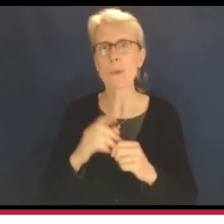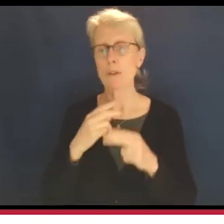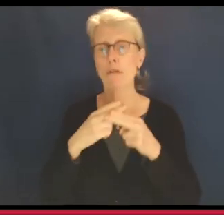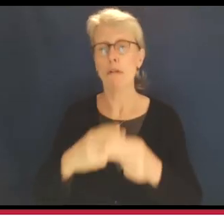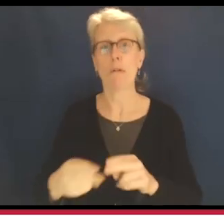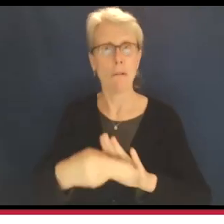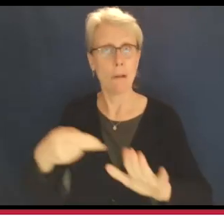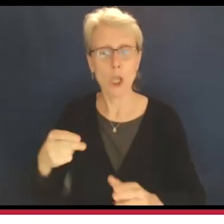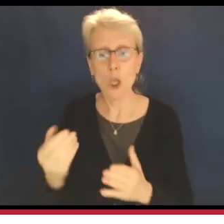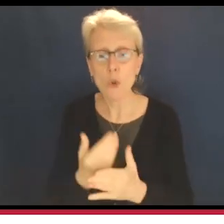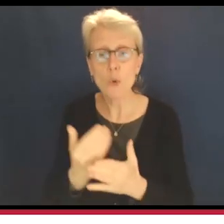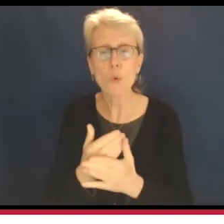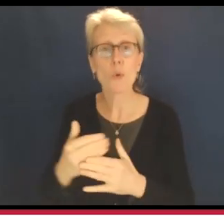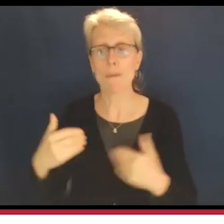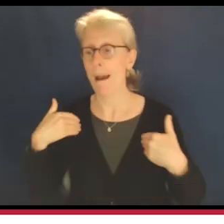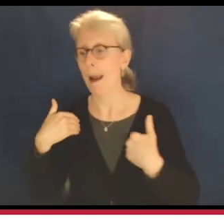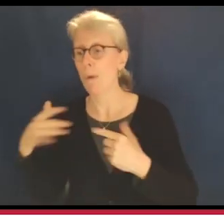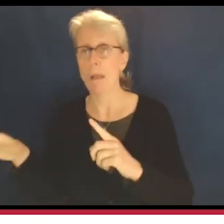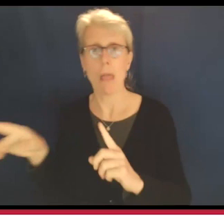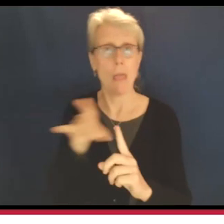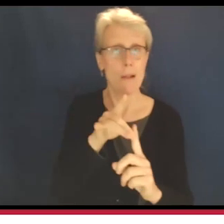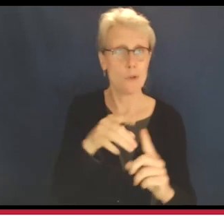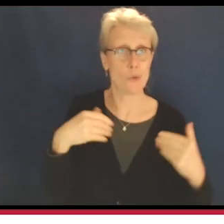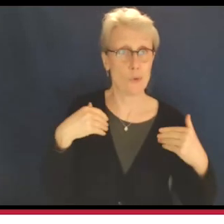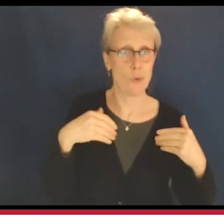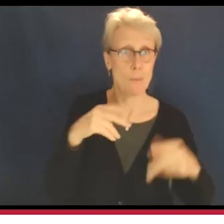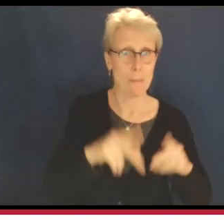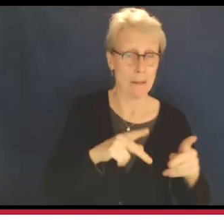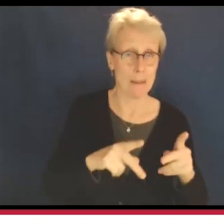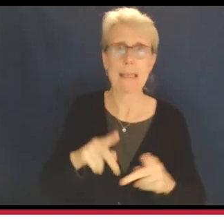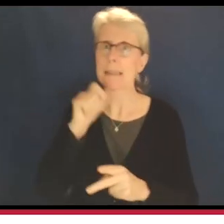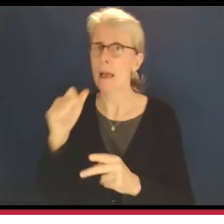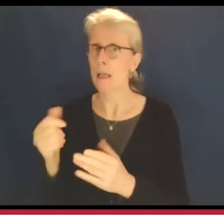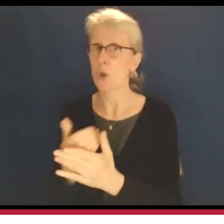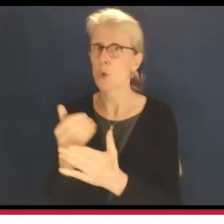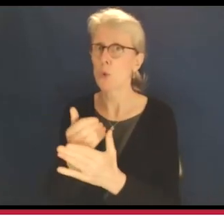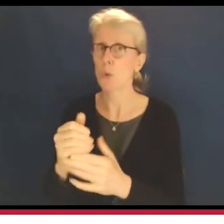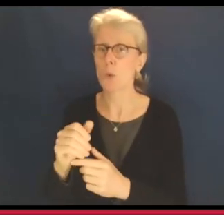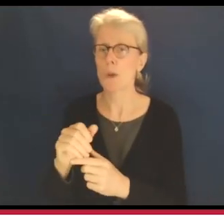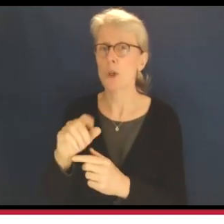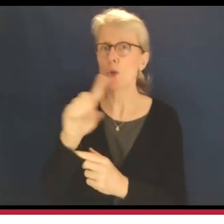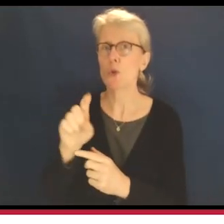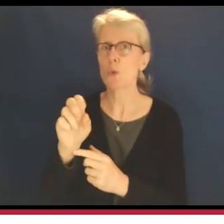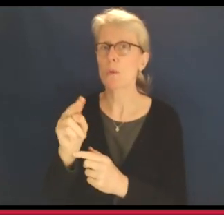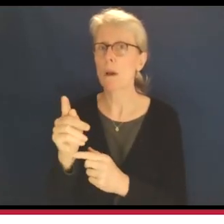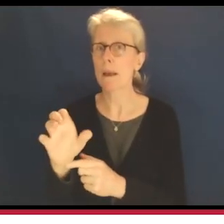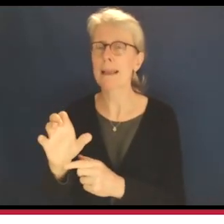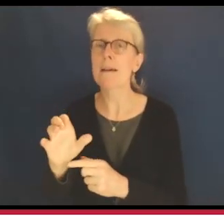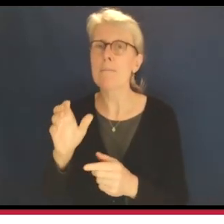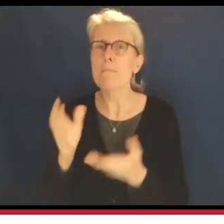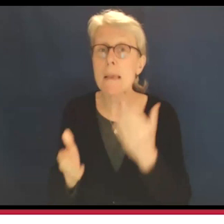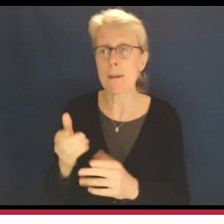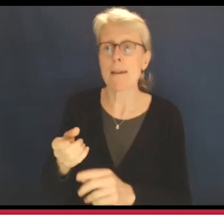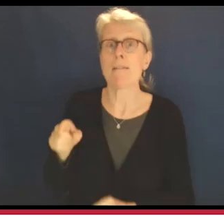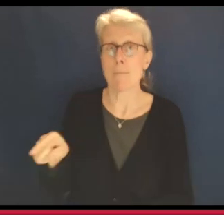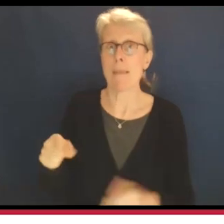a zoonotic disease, that doesn't mean that it's a new zoonotic outbreak. It means that it's a new outbreak that might have come from animals, or it might